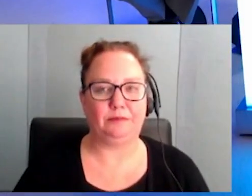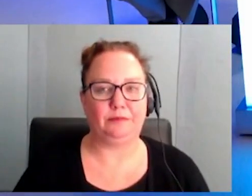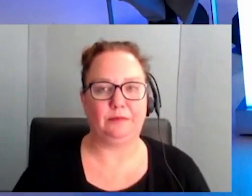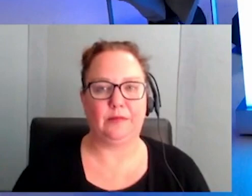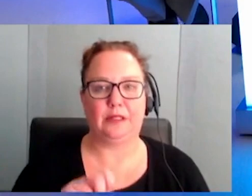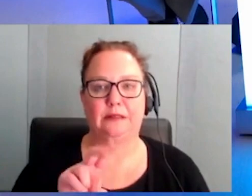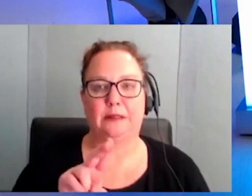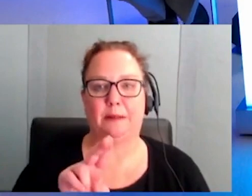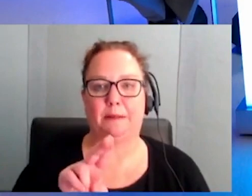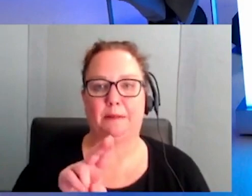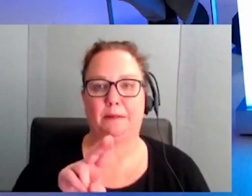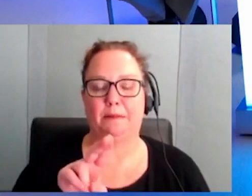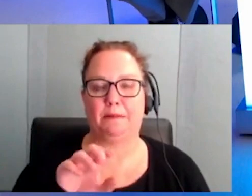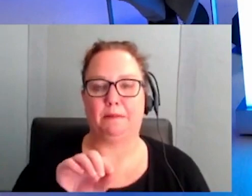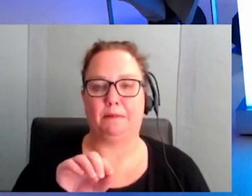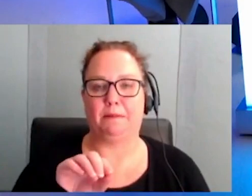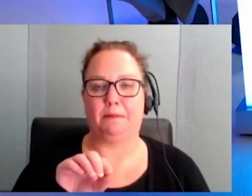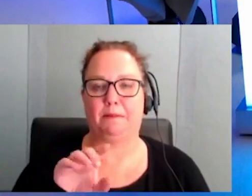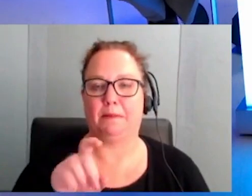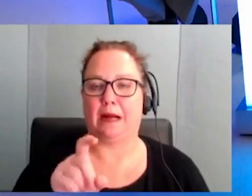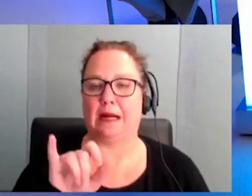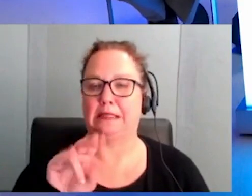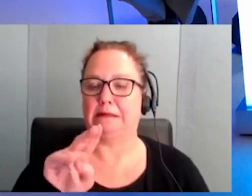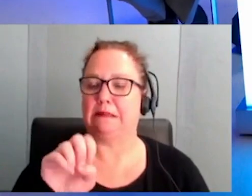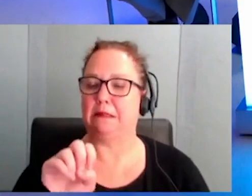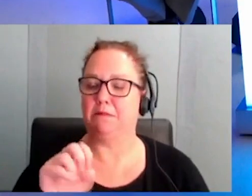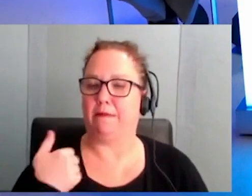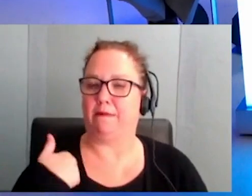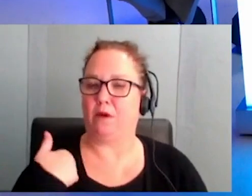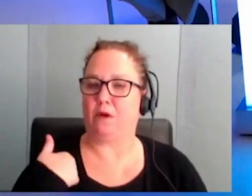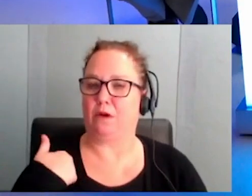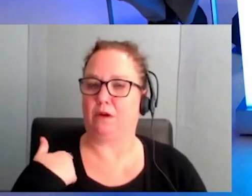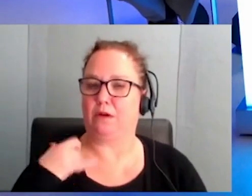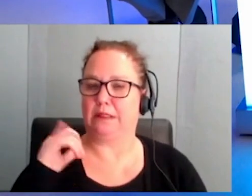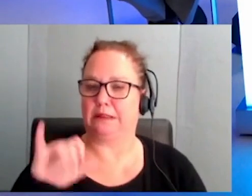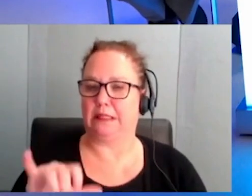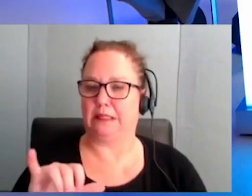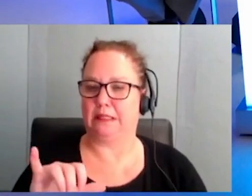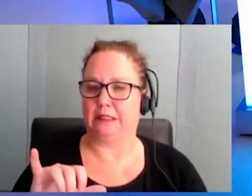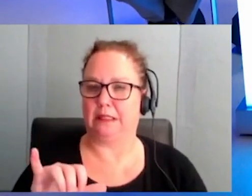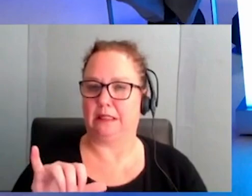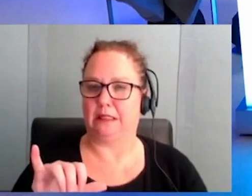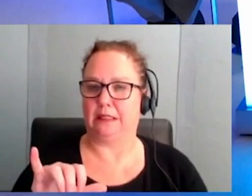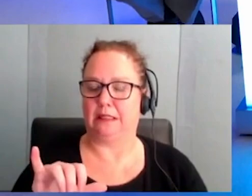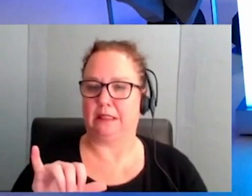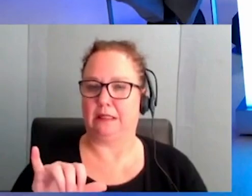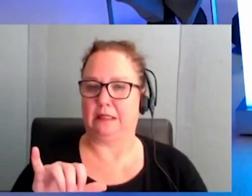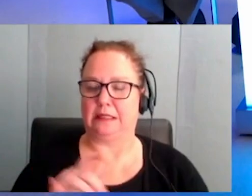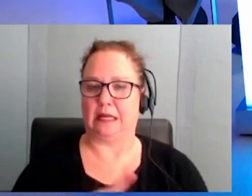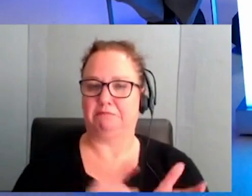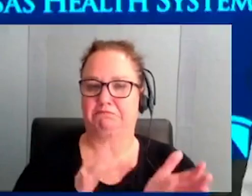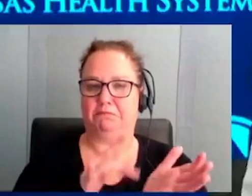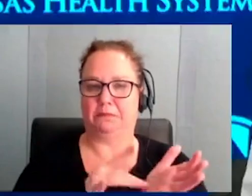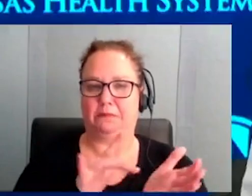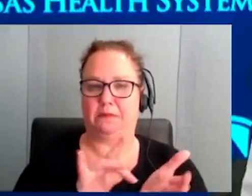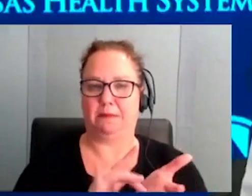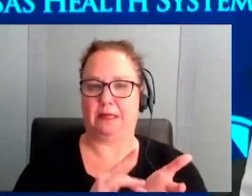Did somebody mention Suboxone earlier? Is this Suboxone? Is that an abused medication as well?